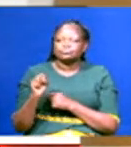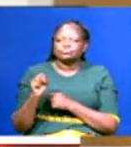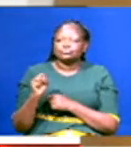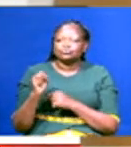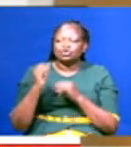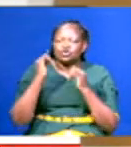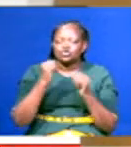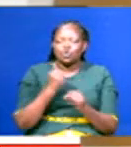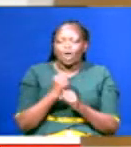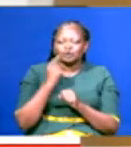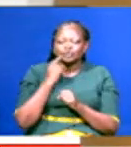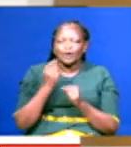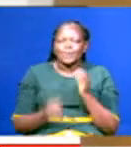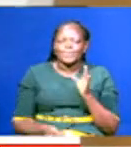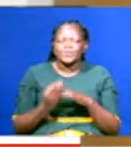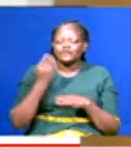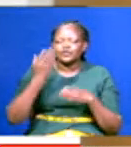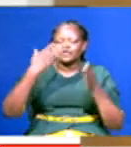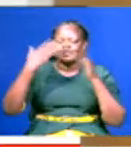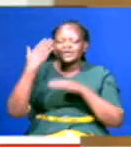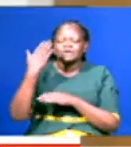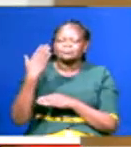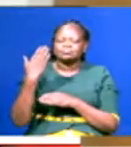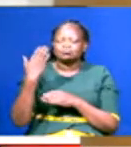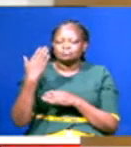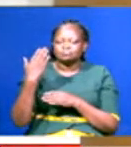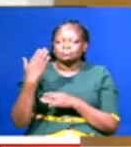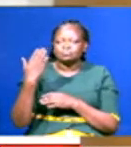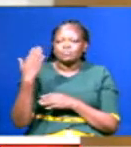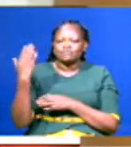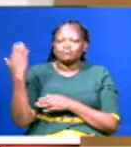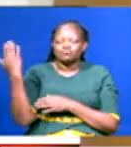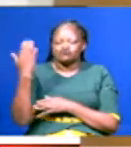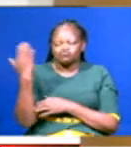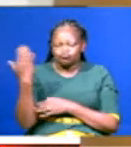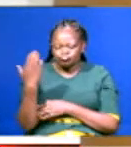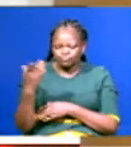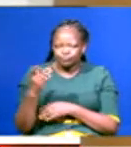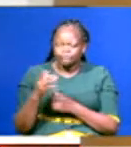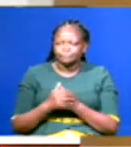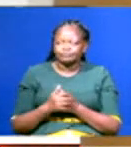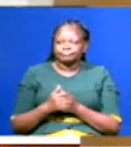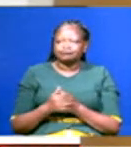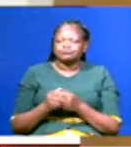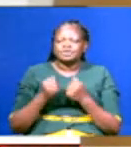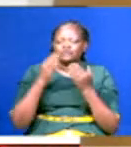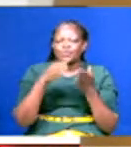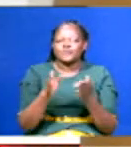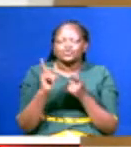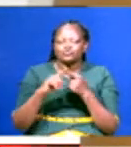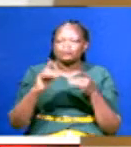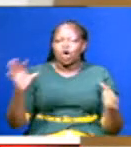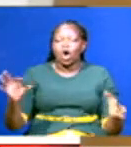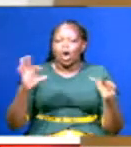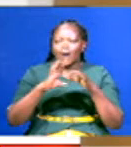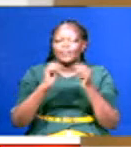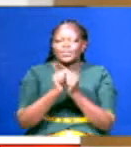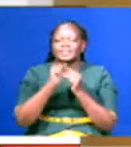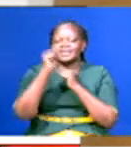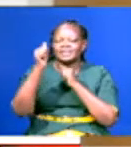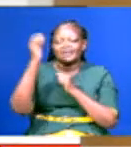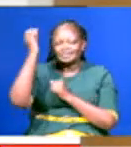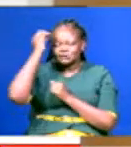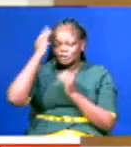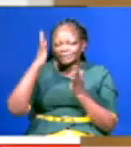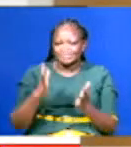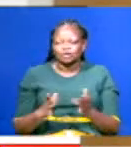created for university professors who teach technology-focused courses, provides a chance to collaborate with other educators